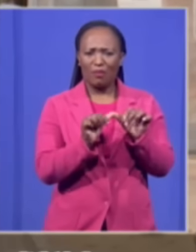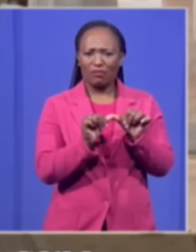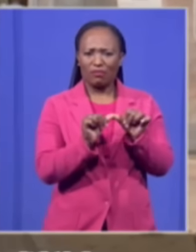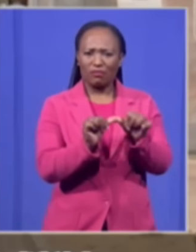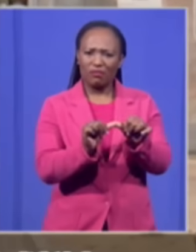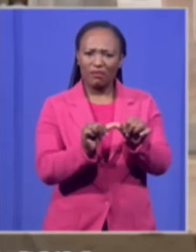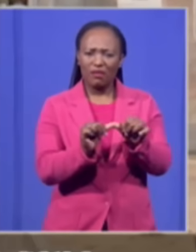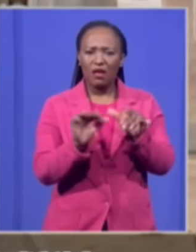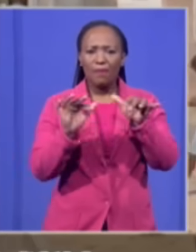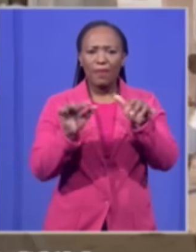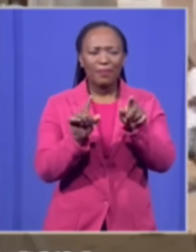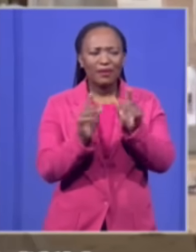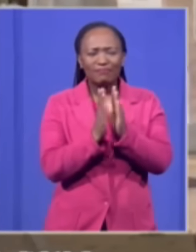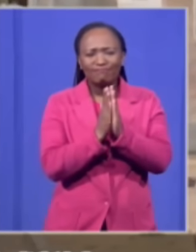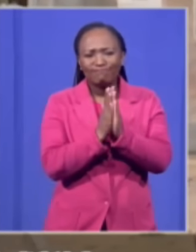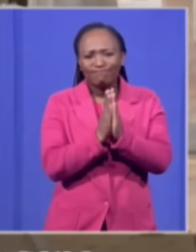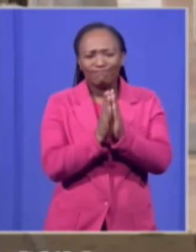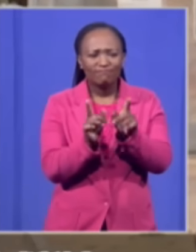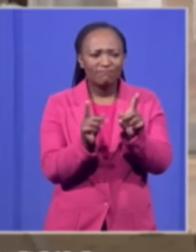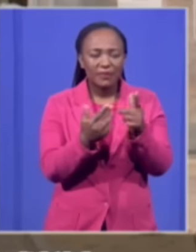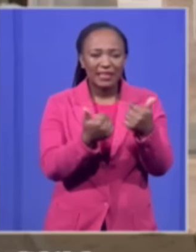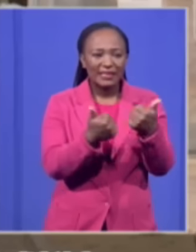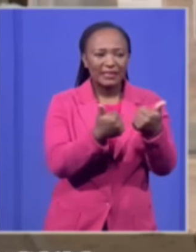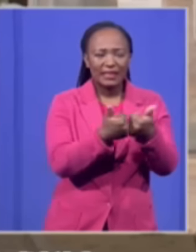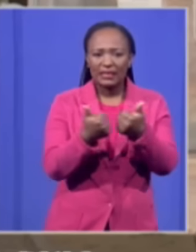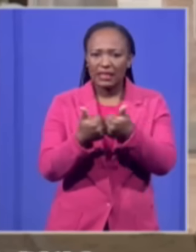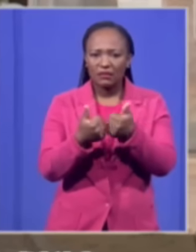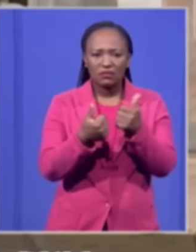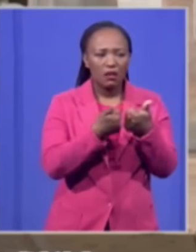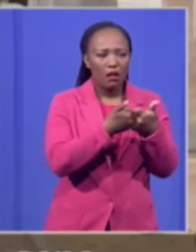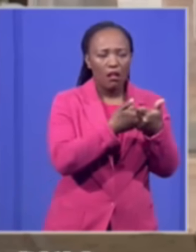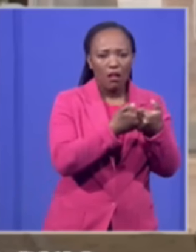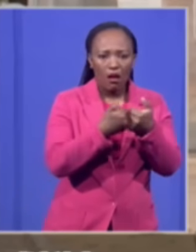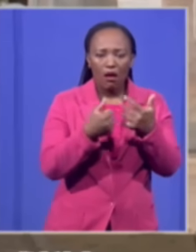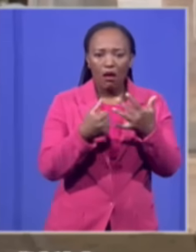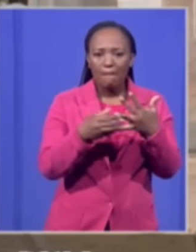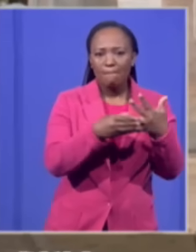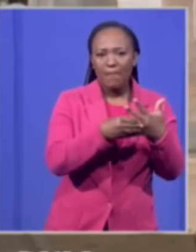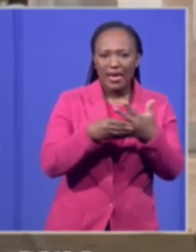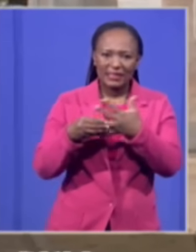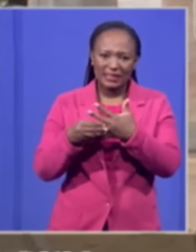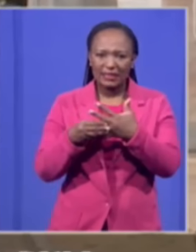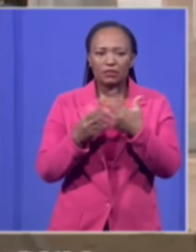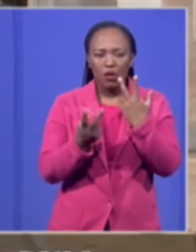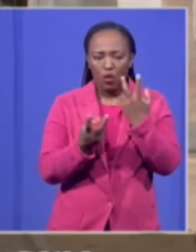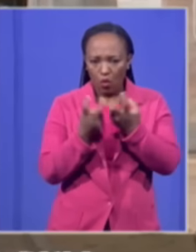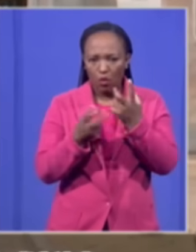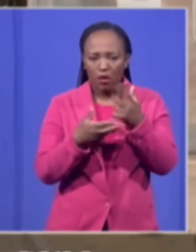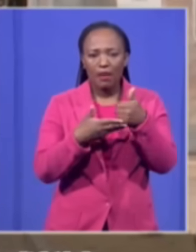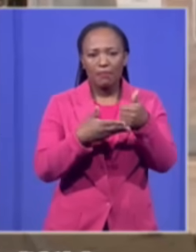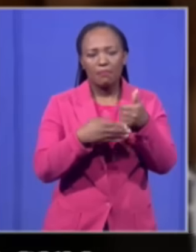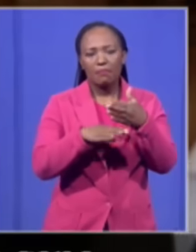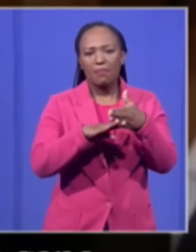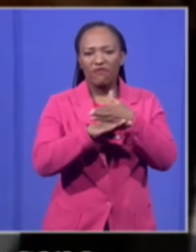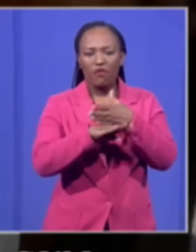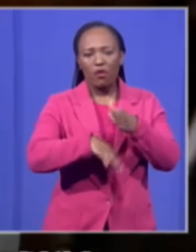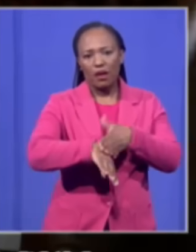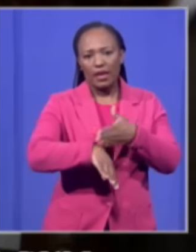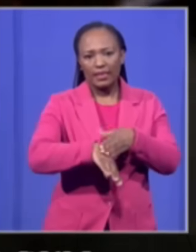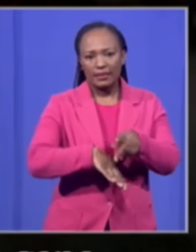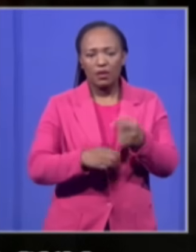who may be experiencing challenges with their relationships or marriages to seek help before it's too late.